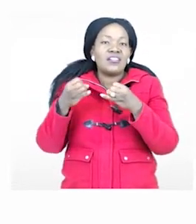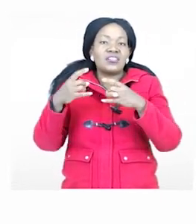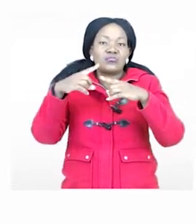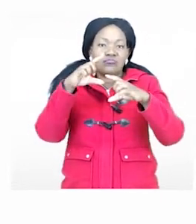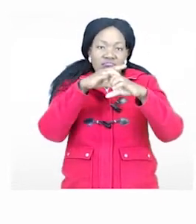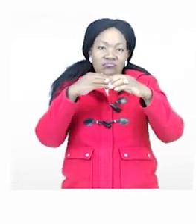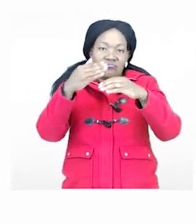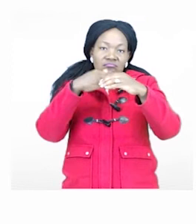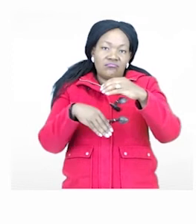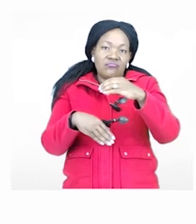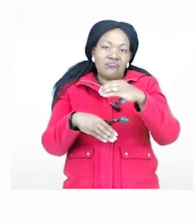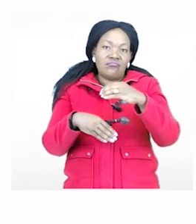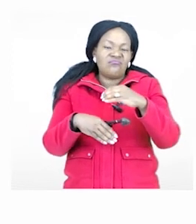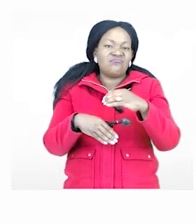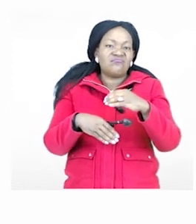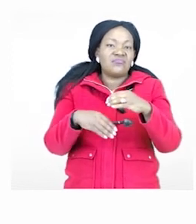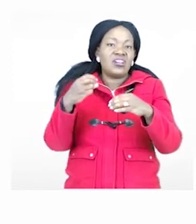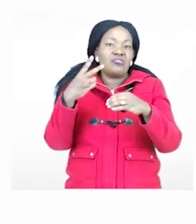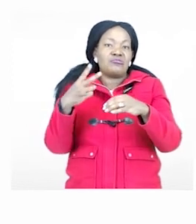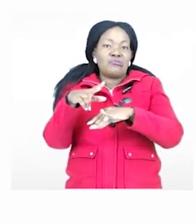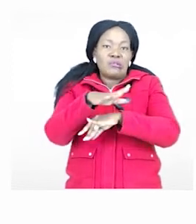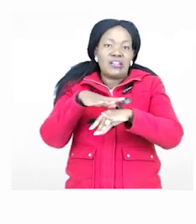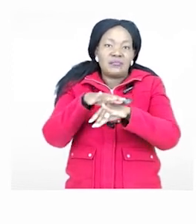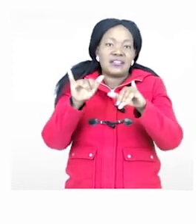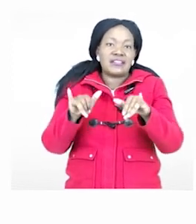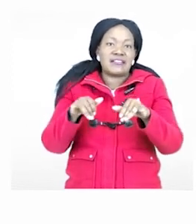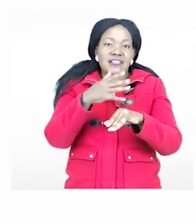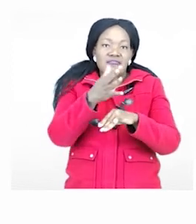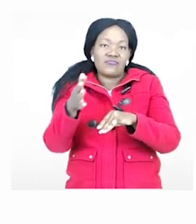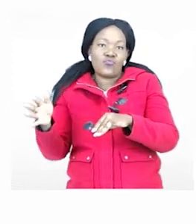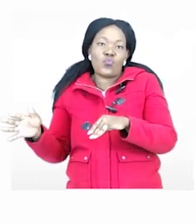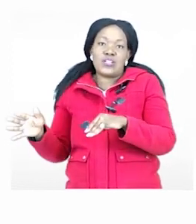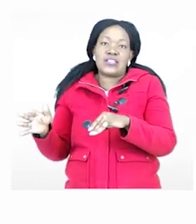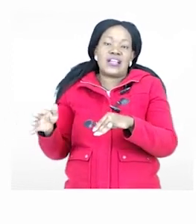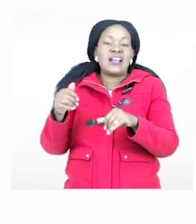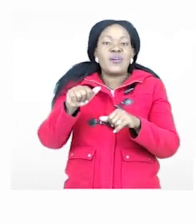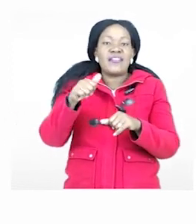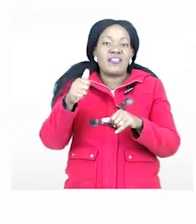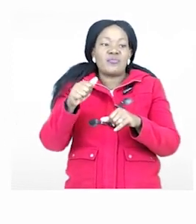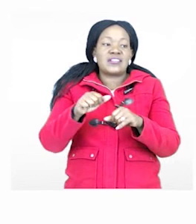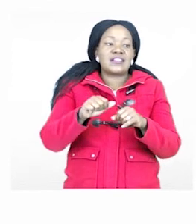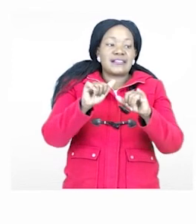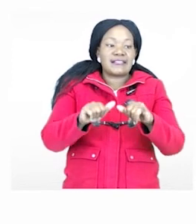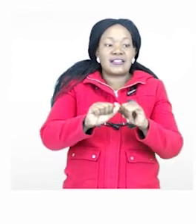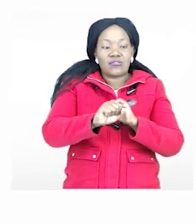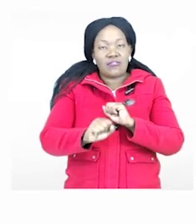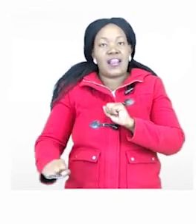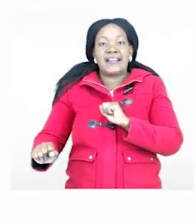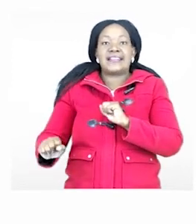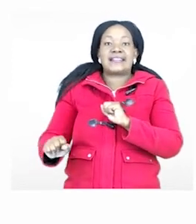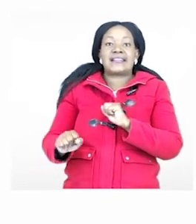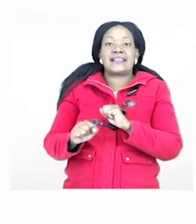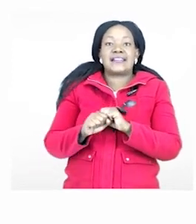two of them live in the water whilst the other one lives running around on land. So keep that in